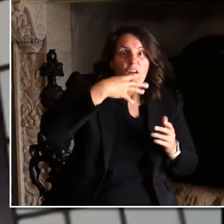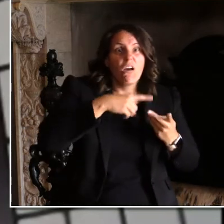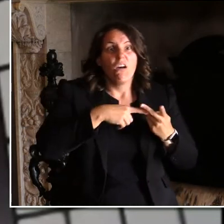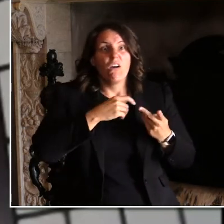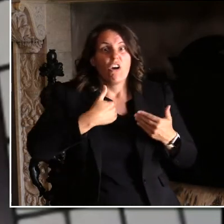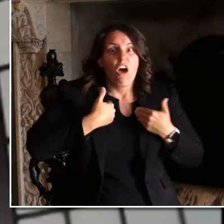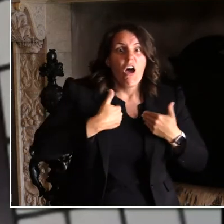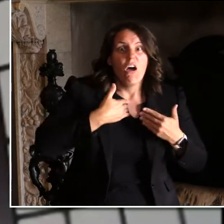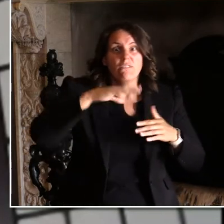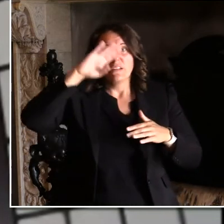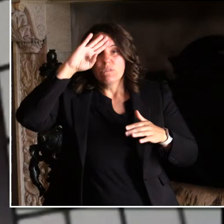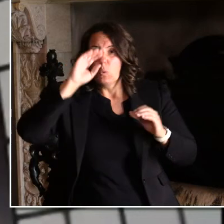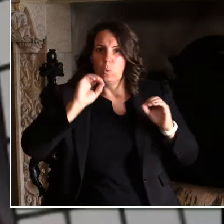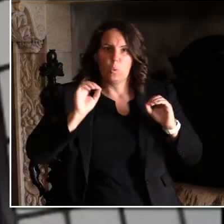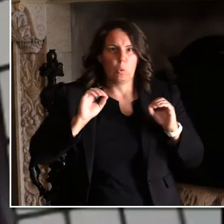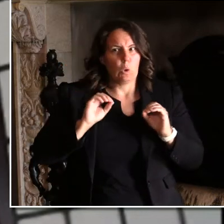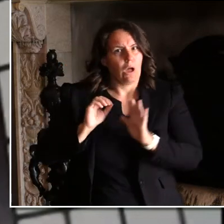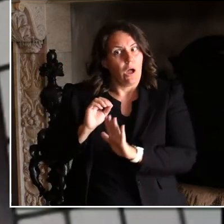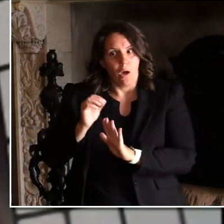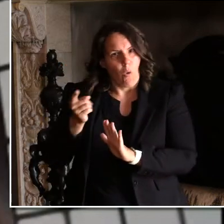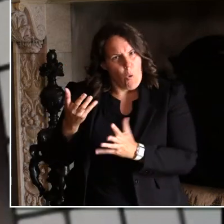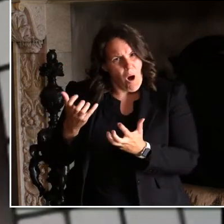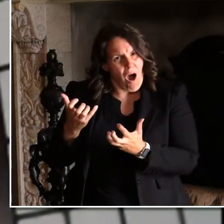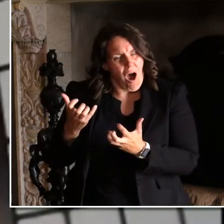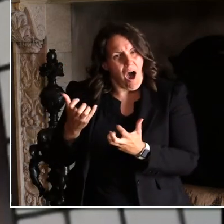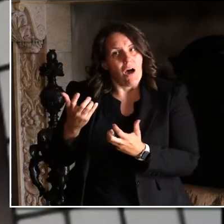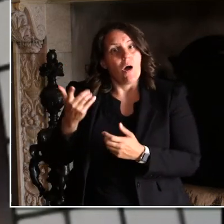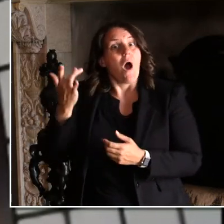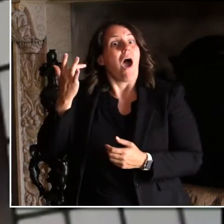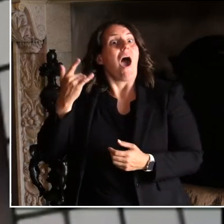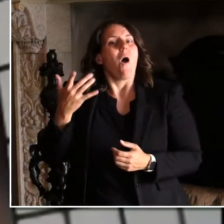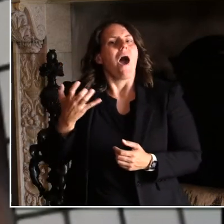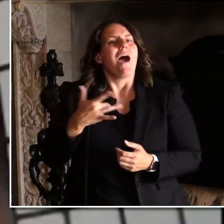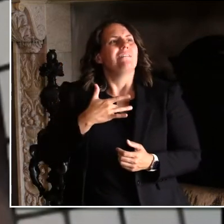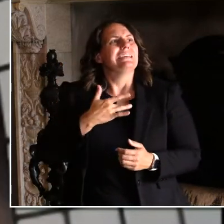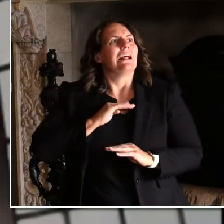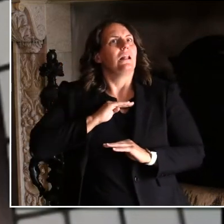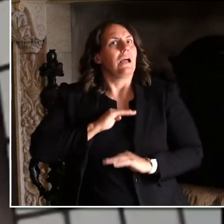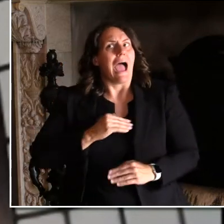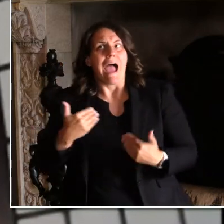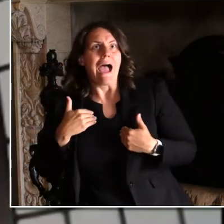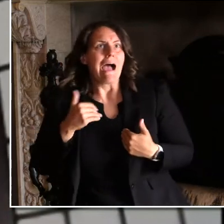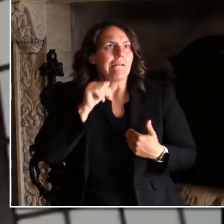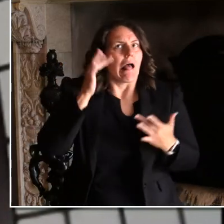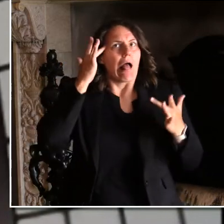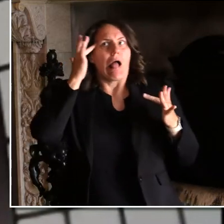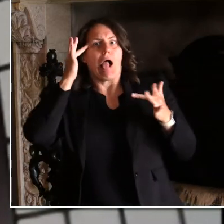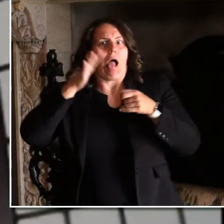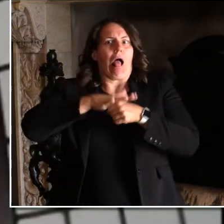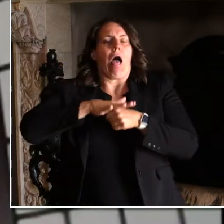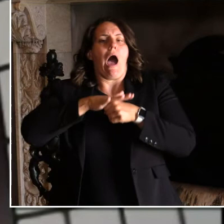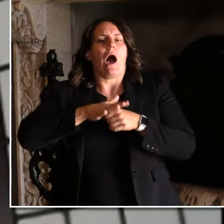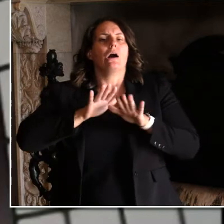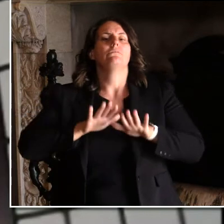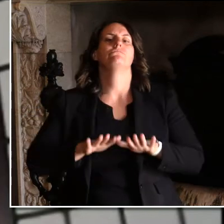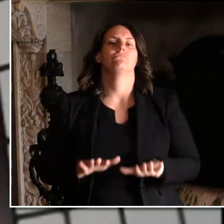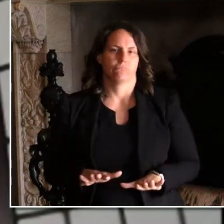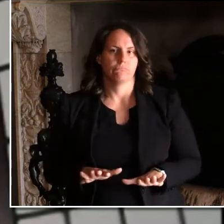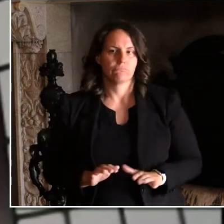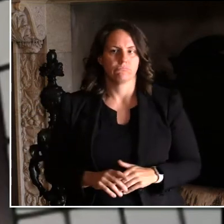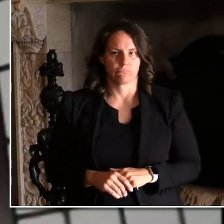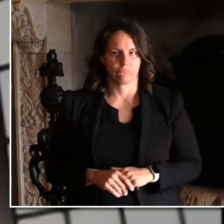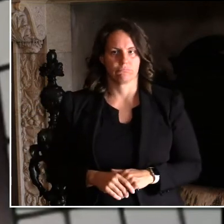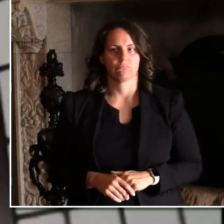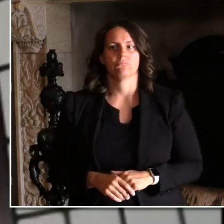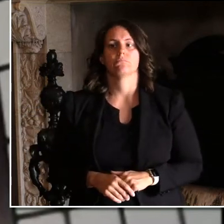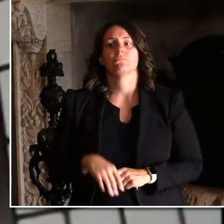mind, and what we're encouraging is that people, if they have been exposed, that is something